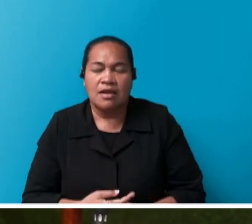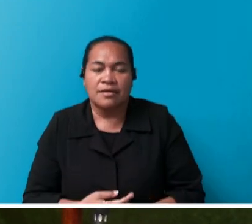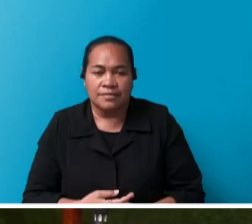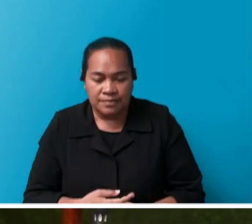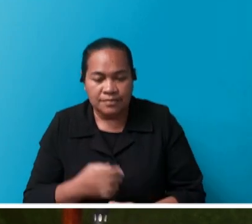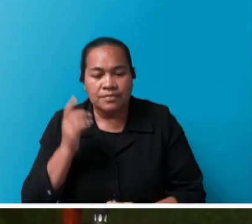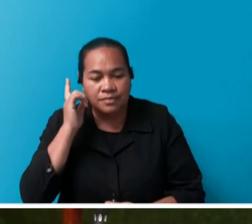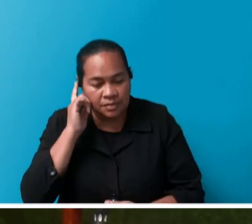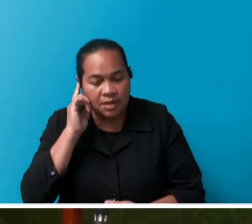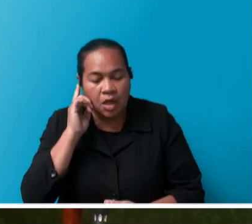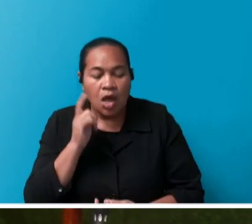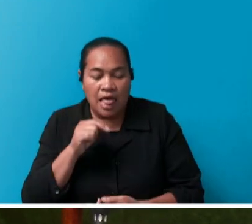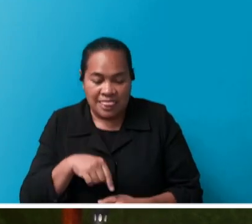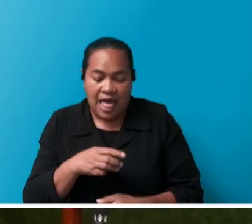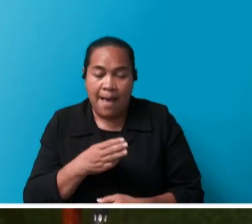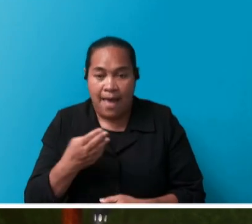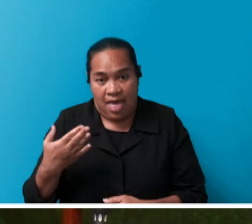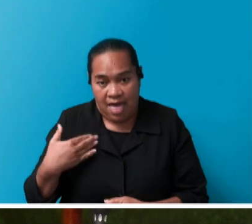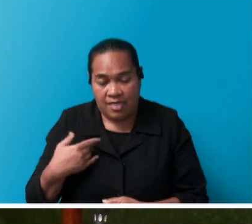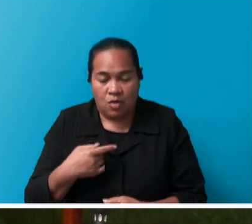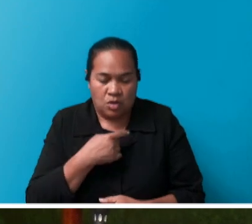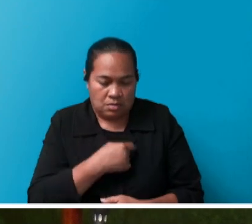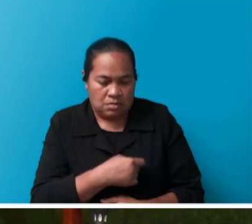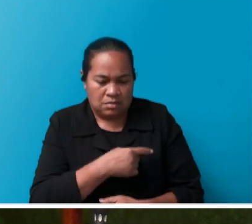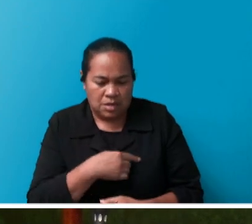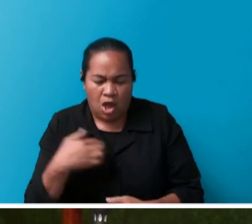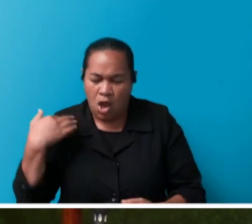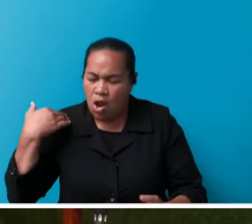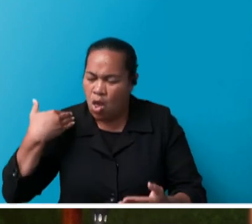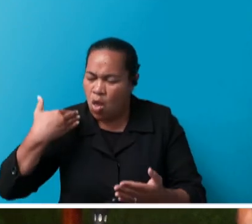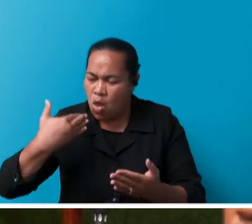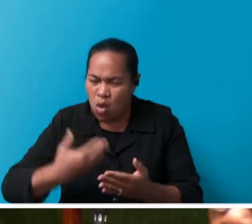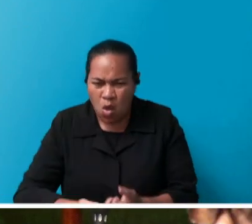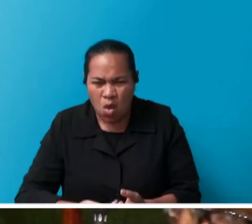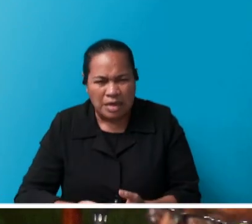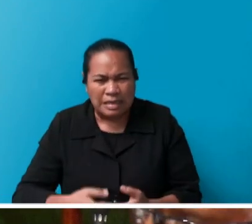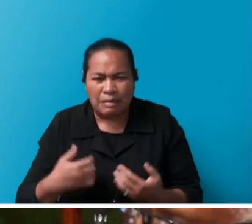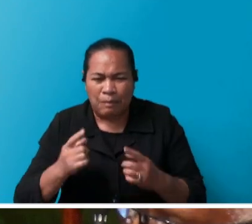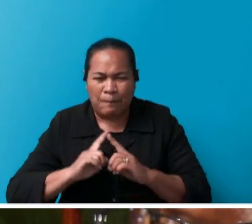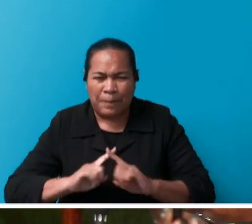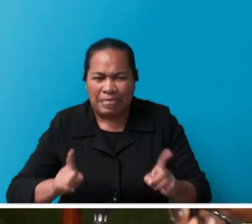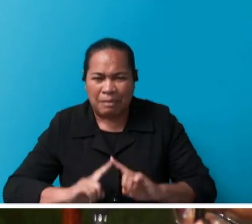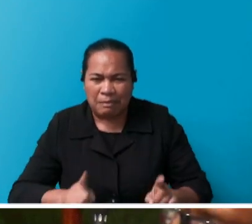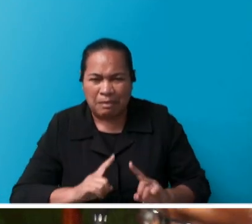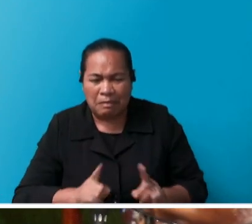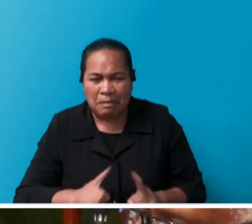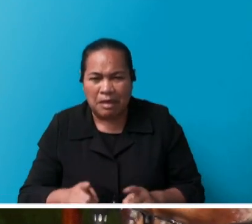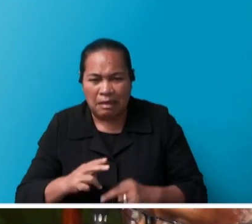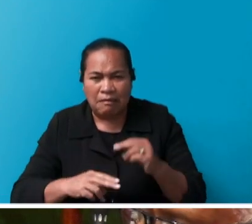Ministry is committed in improving the long-neglected health infrastructure, ensuring better planning